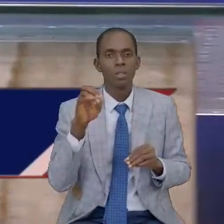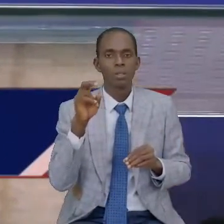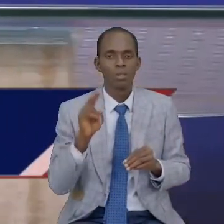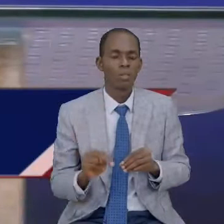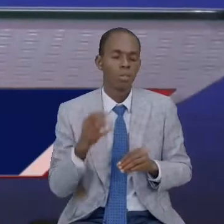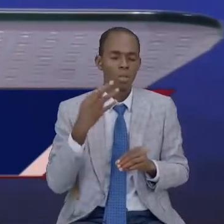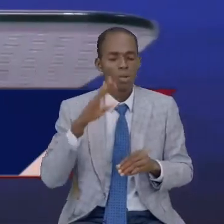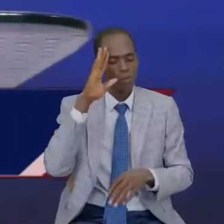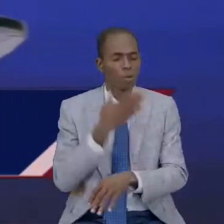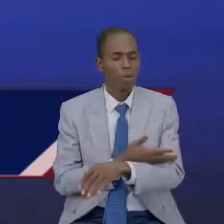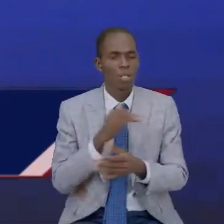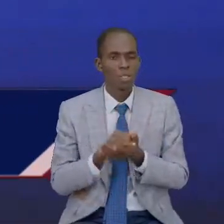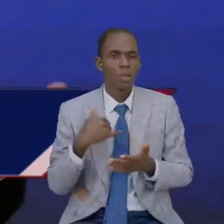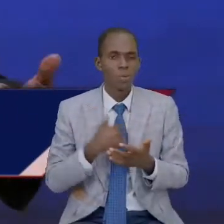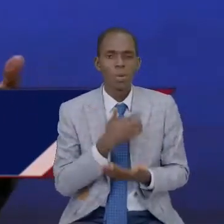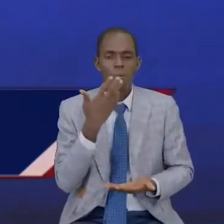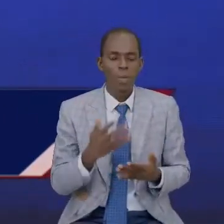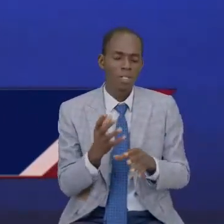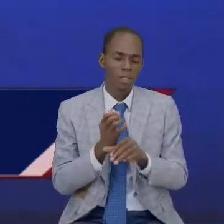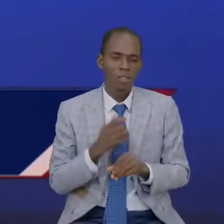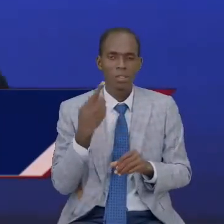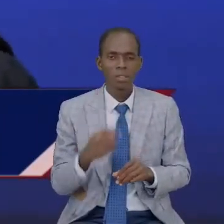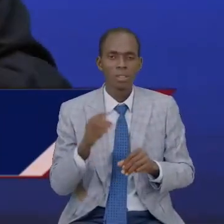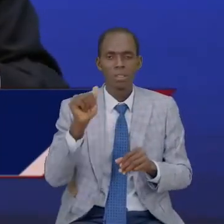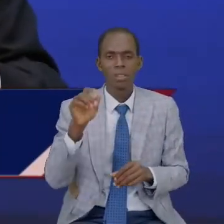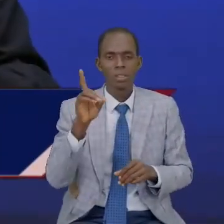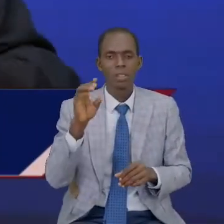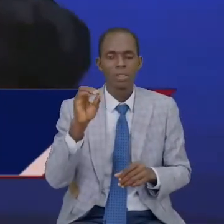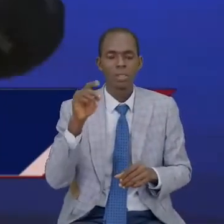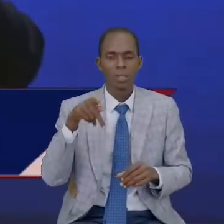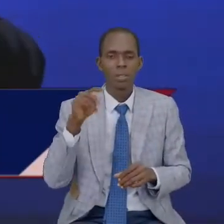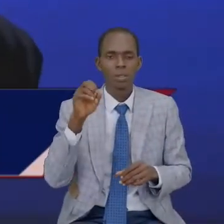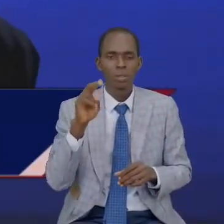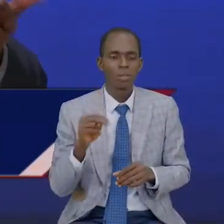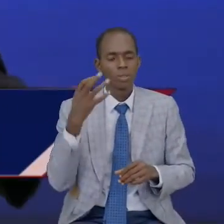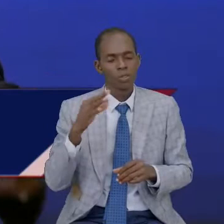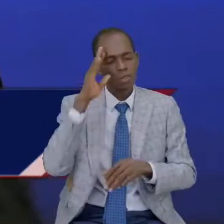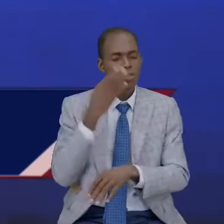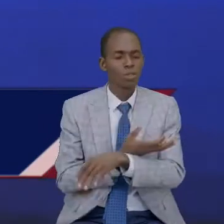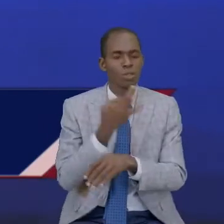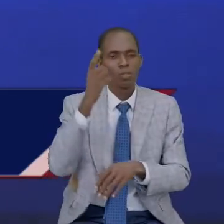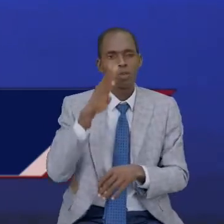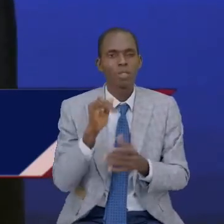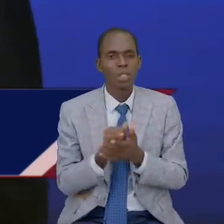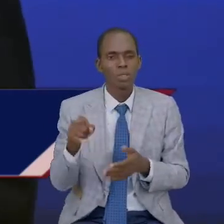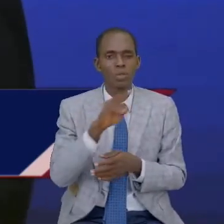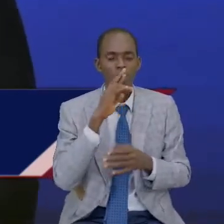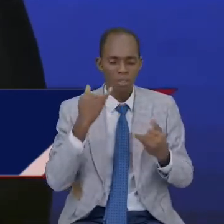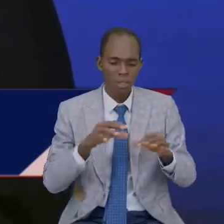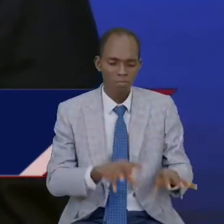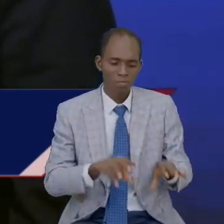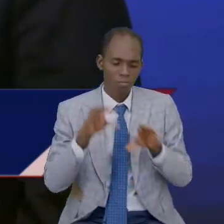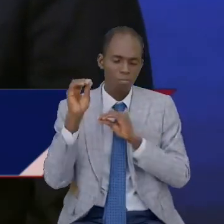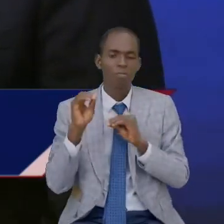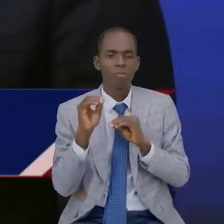That we might receive the adoption of sons. That we're now adopted into the family of